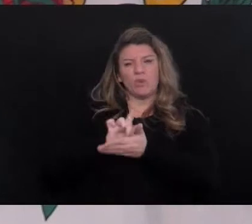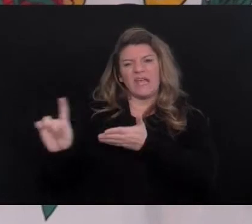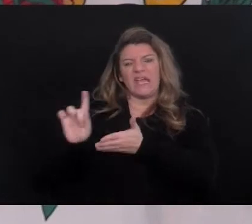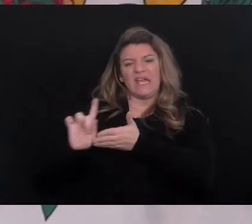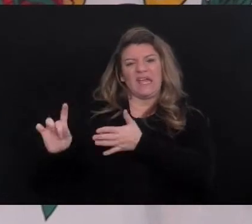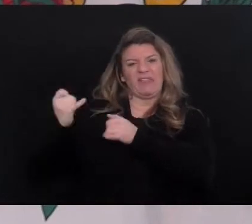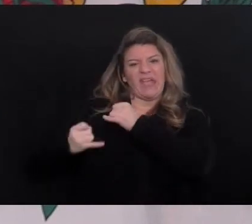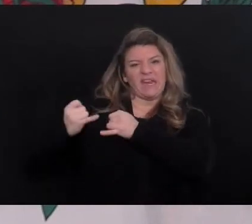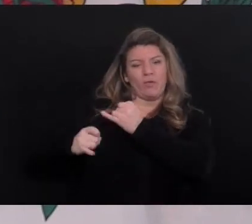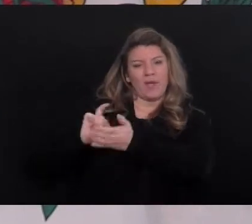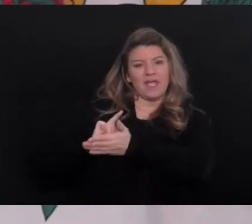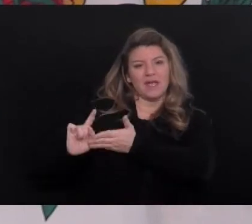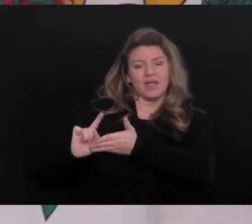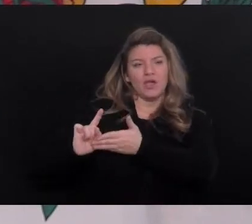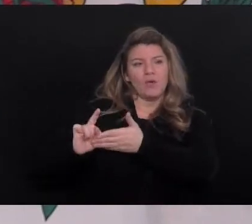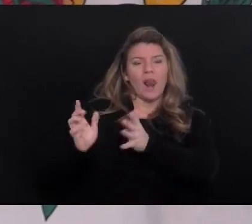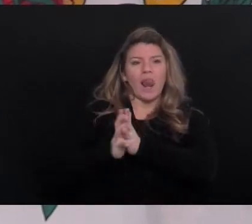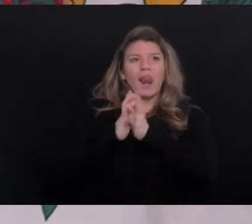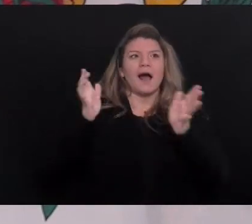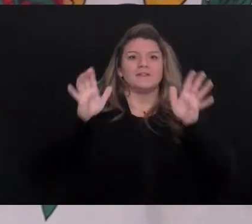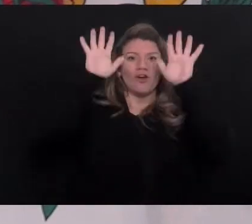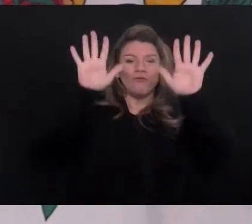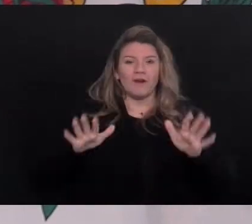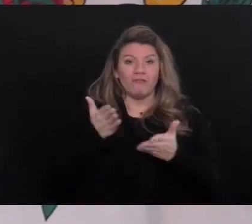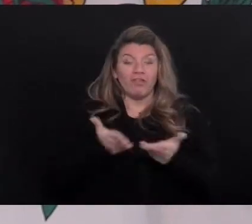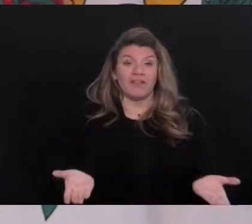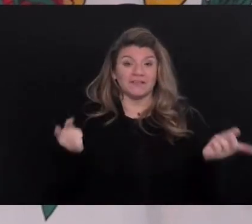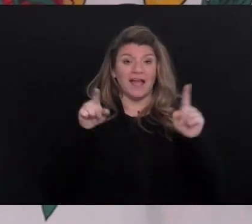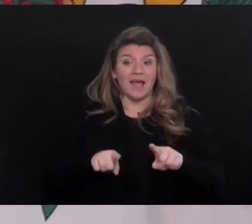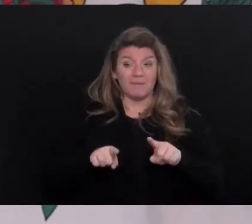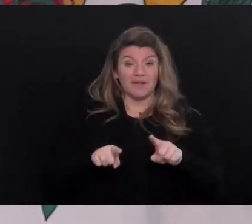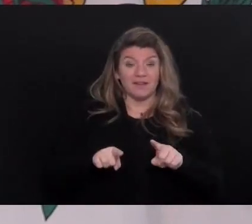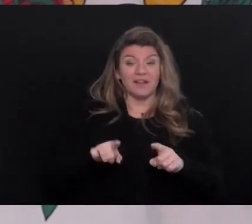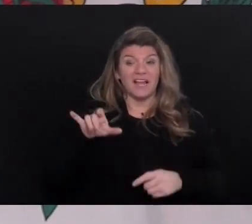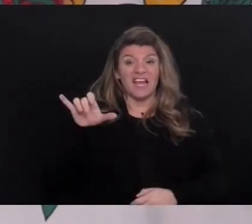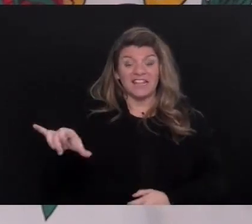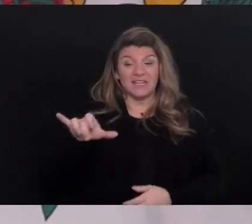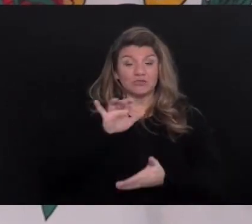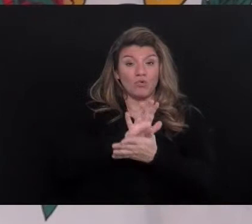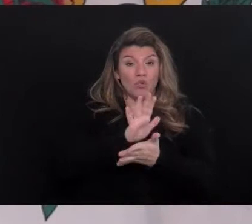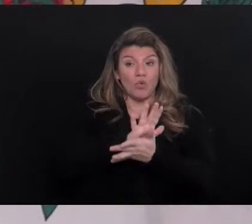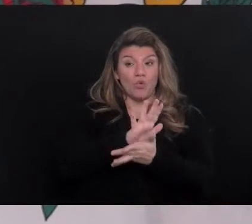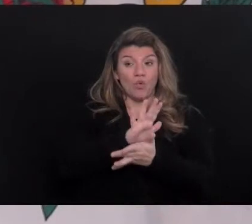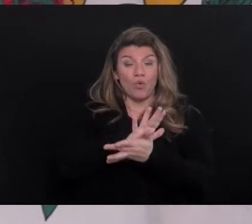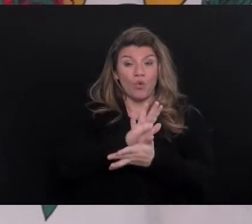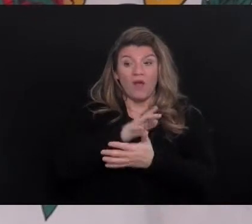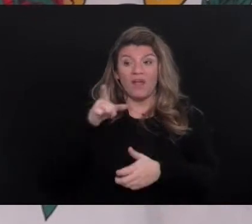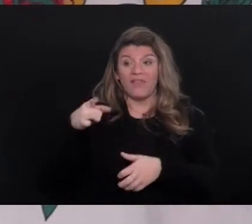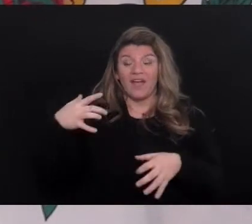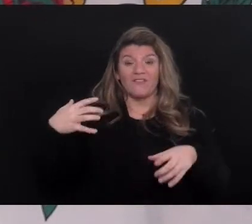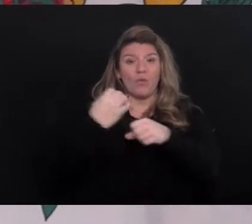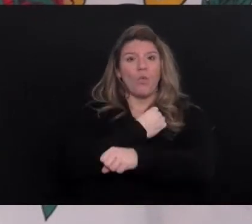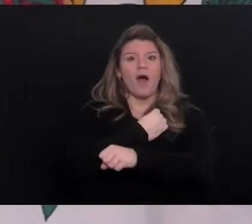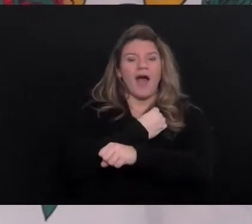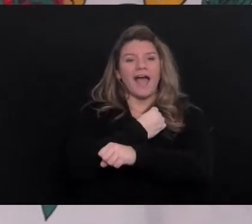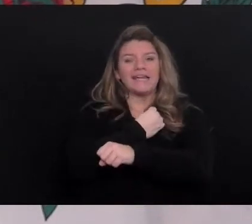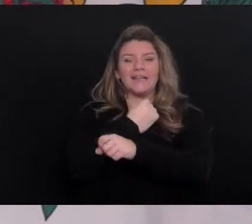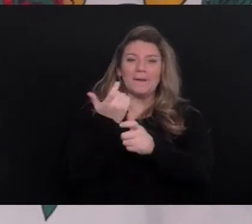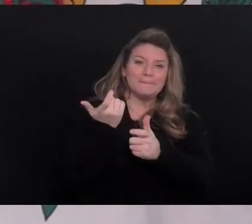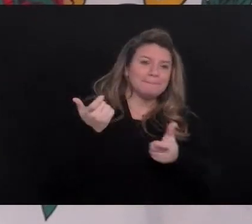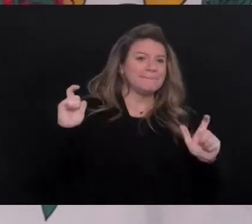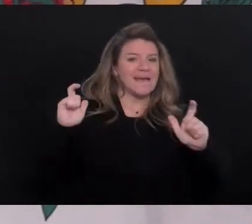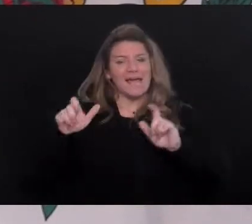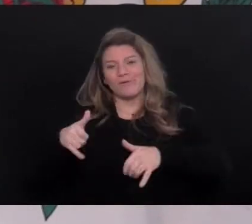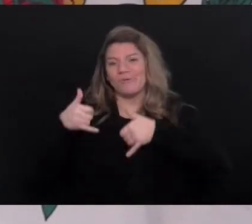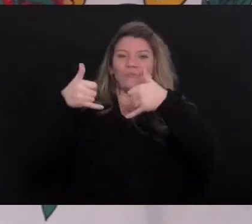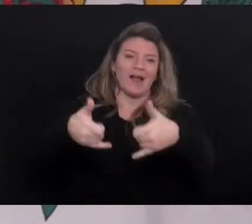and with all kinds of wonderful stuff. And as schools, this school has won the grand prize, the